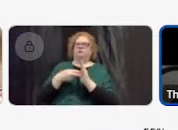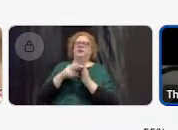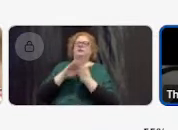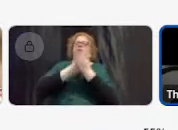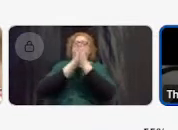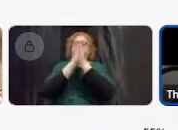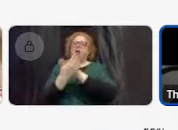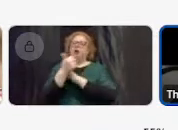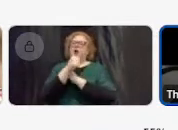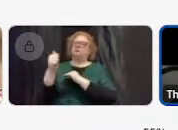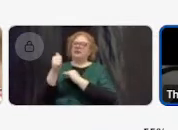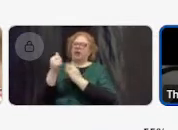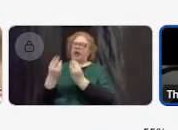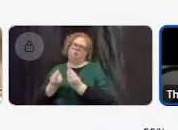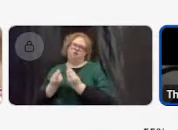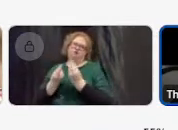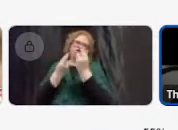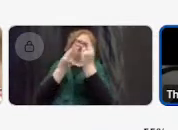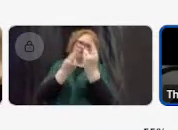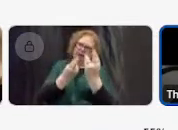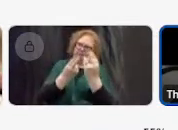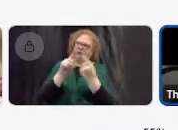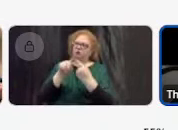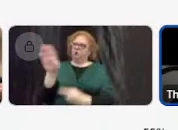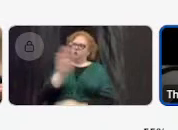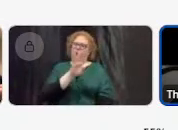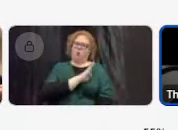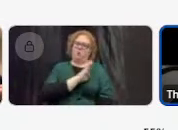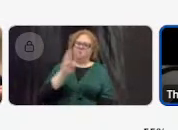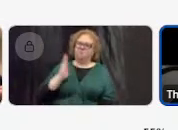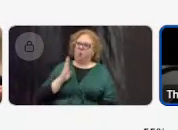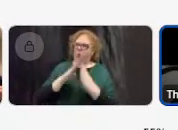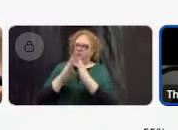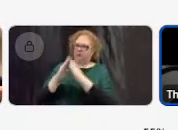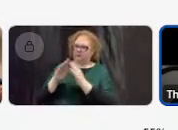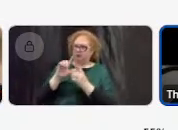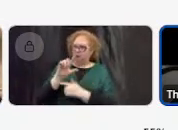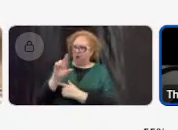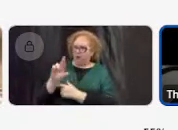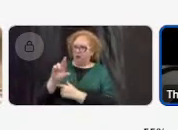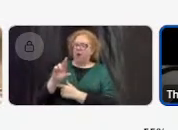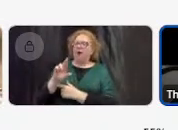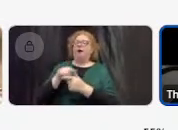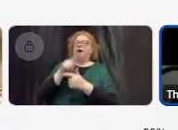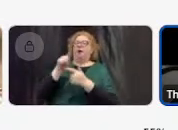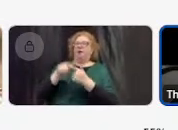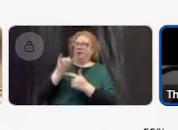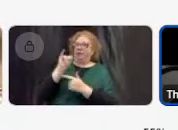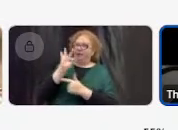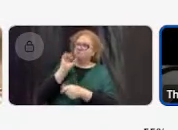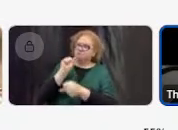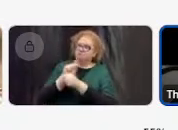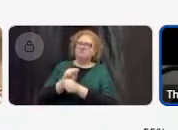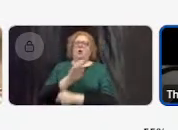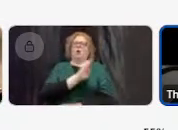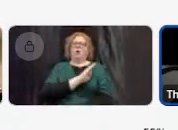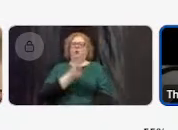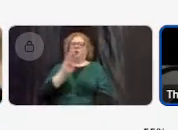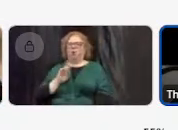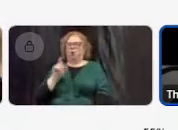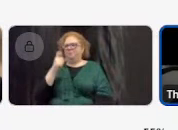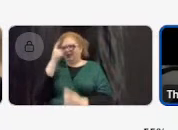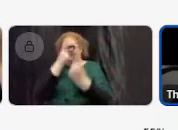And that has to be done for it to even be considered by the board. I mean, if there's no recommendation, there's